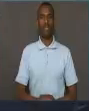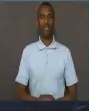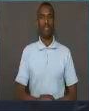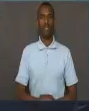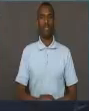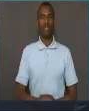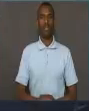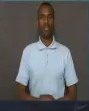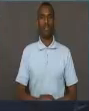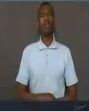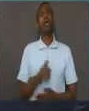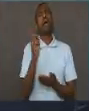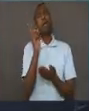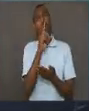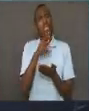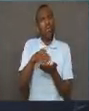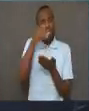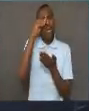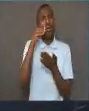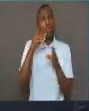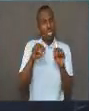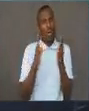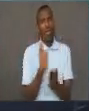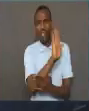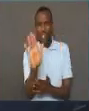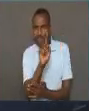What have we learned, students?